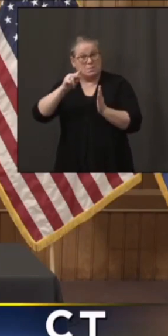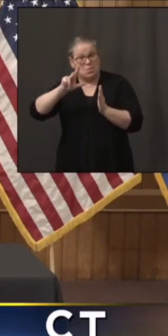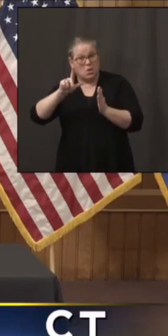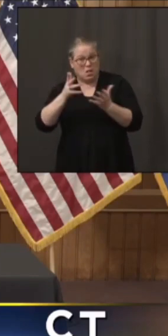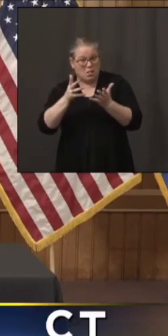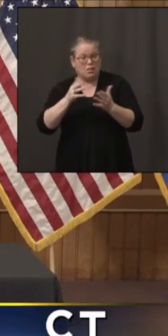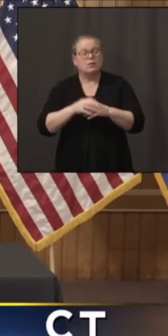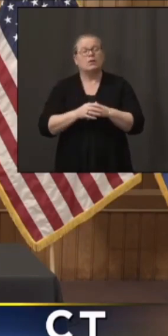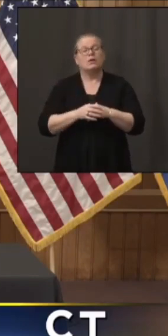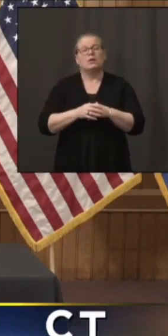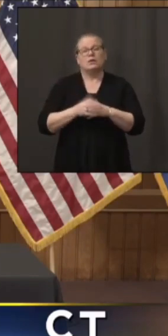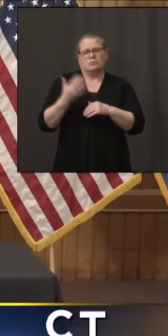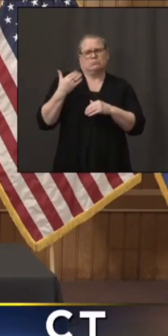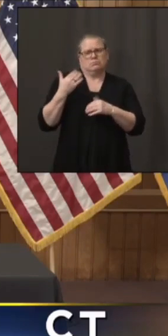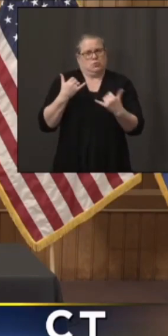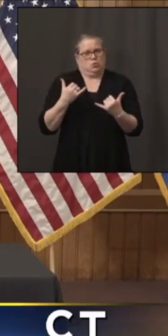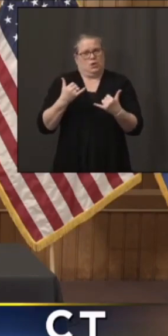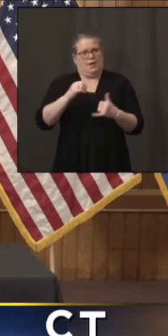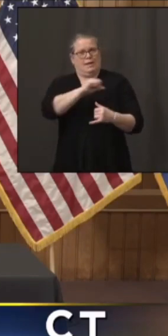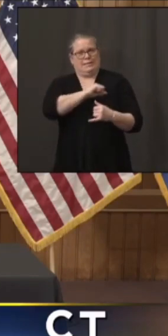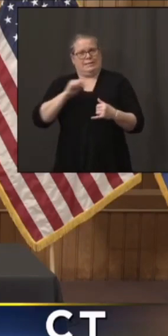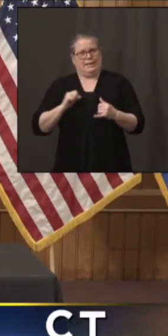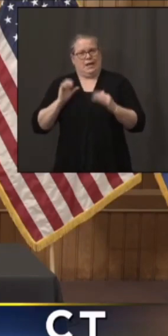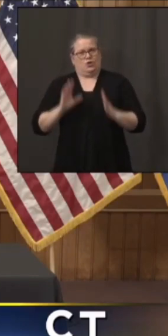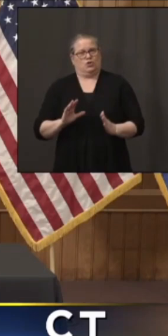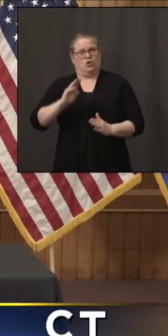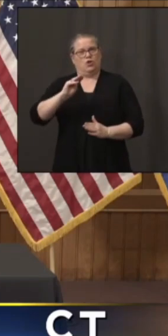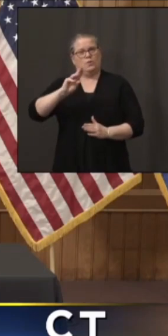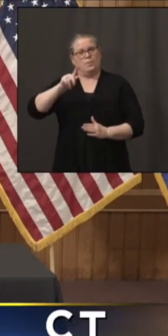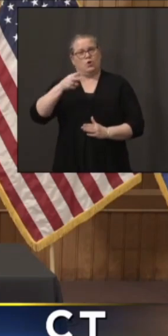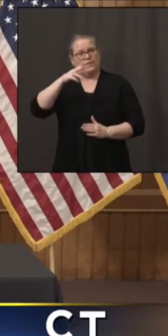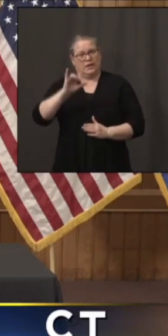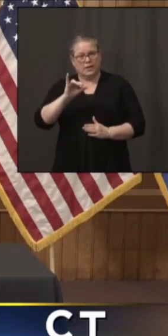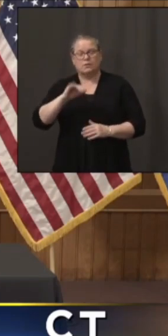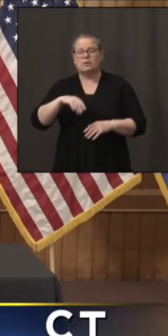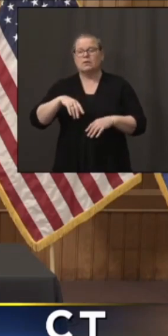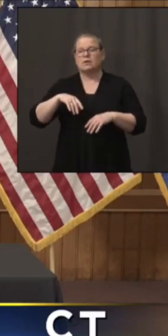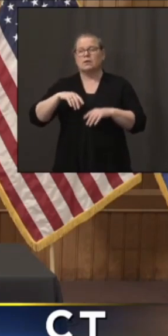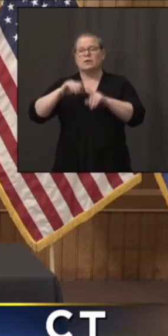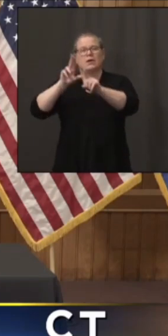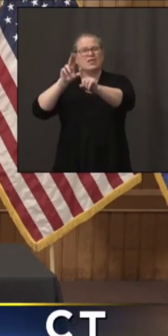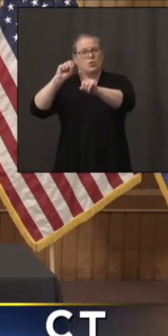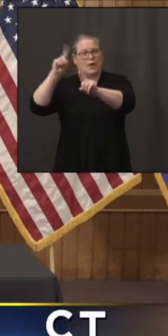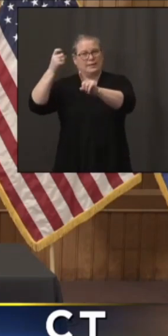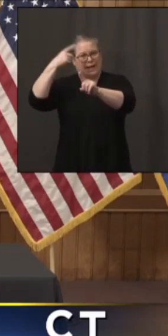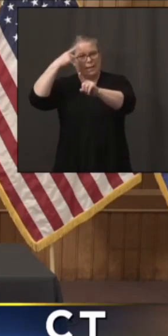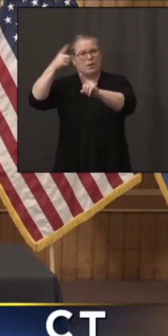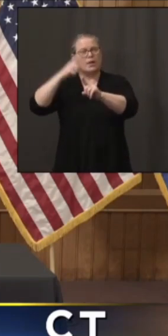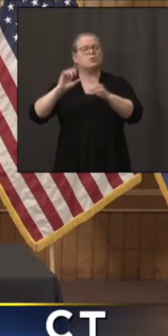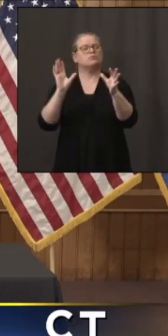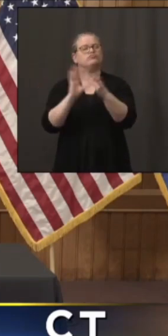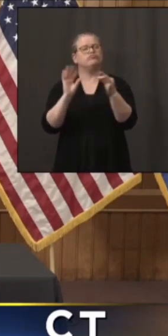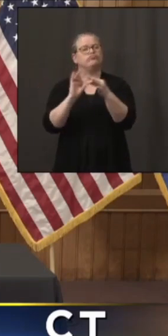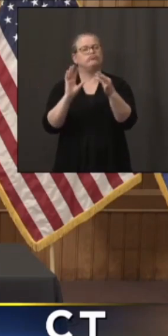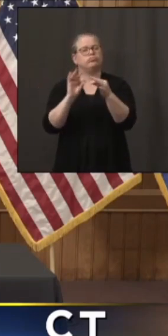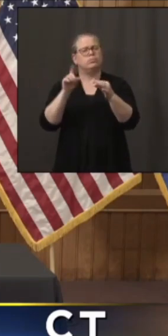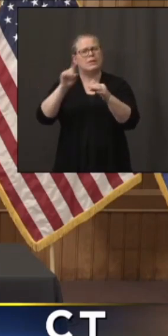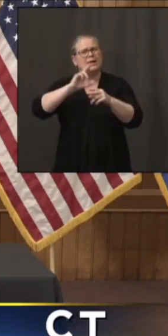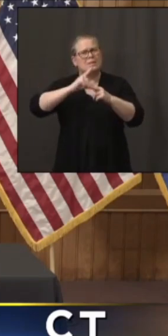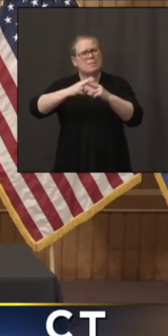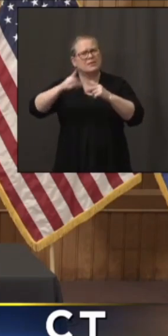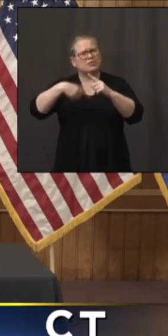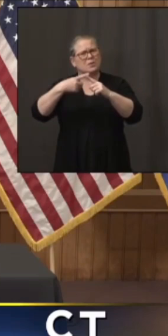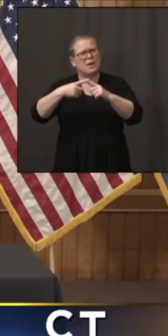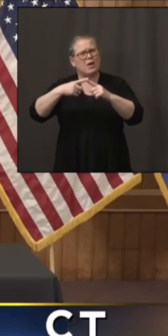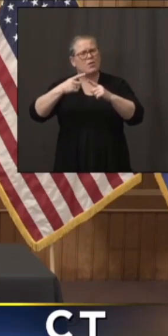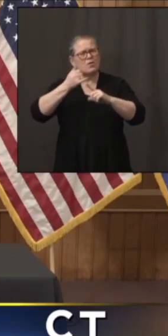Senator Murphy had a news conference at the Capitol, and during it he mentioned that he was going to be having a call with a special agent